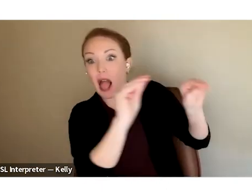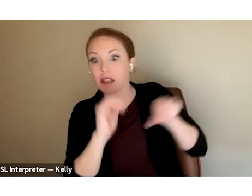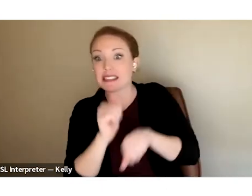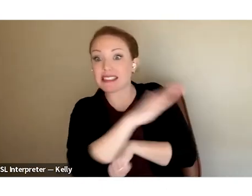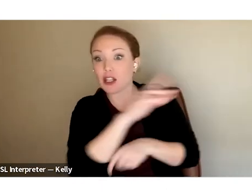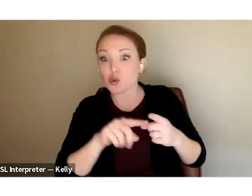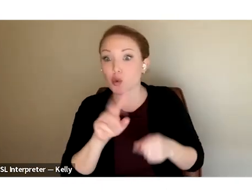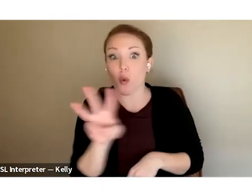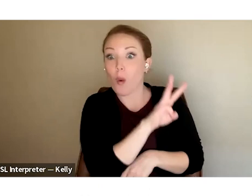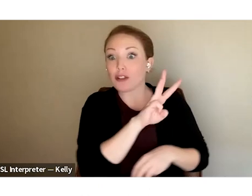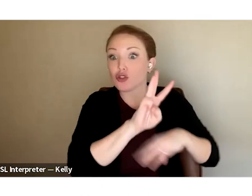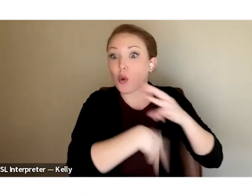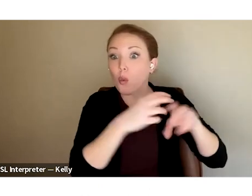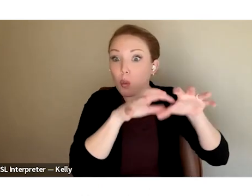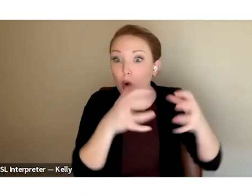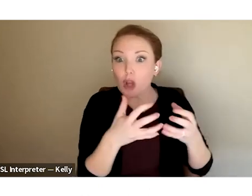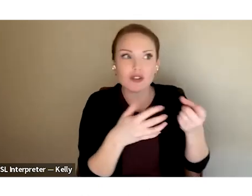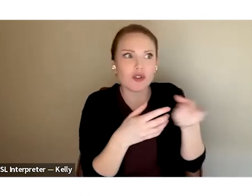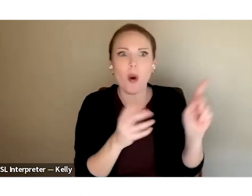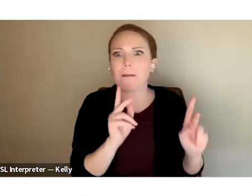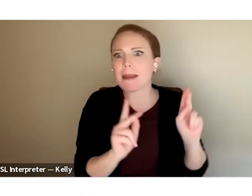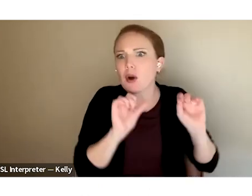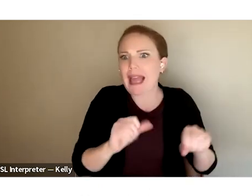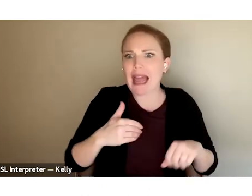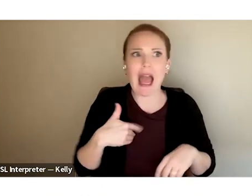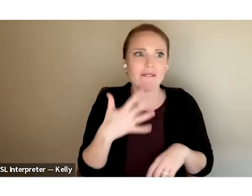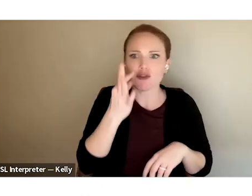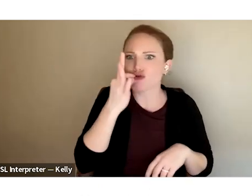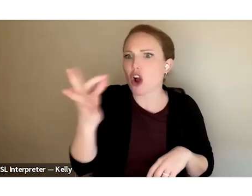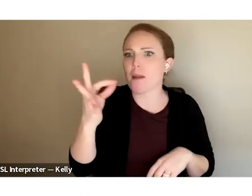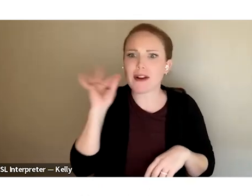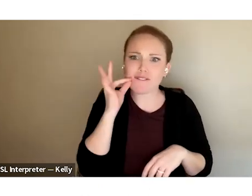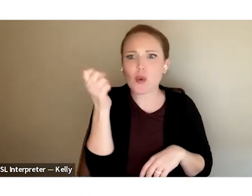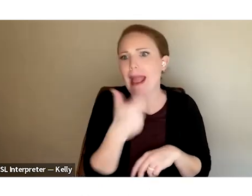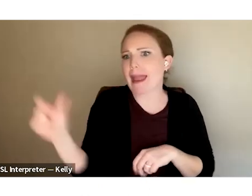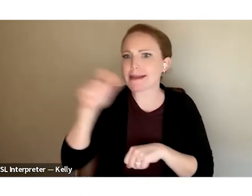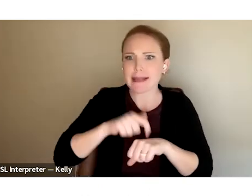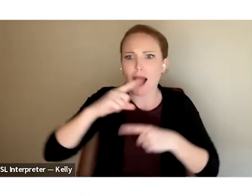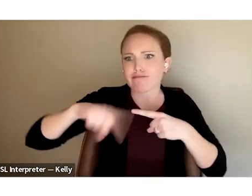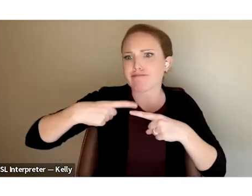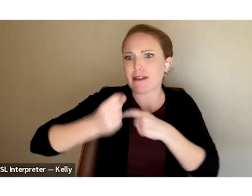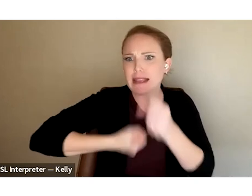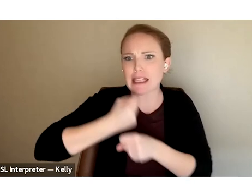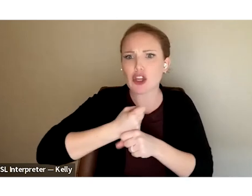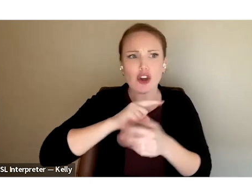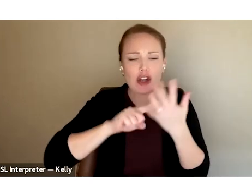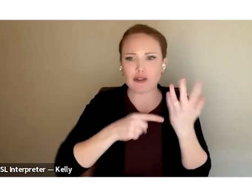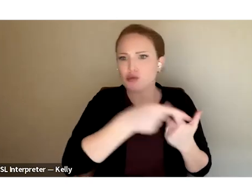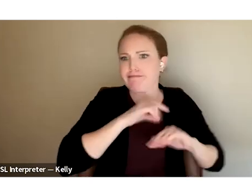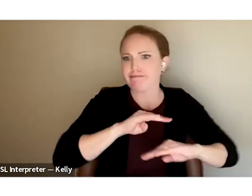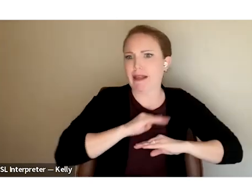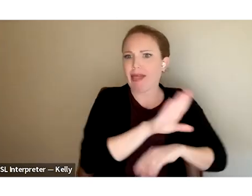of critique can we have around the positioning of an Arab American